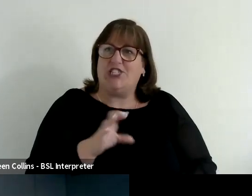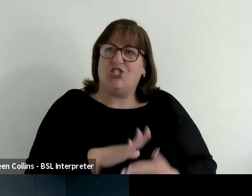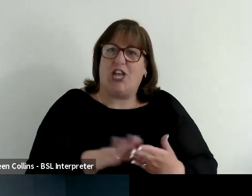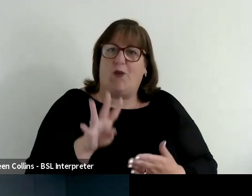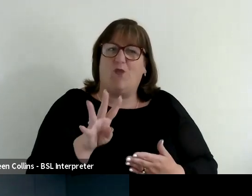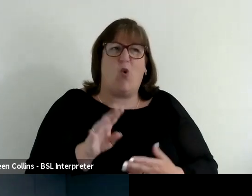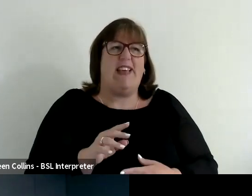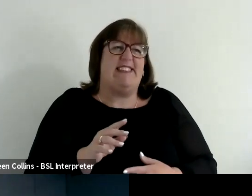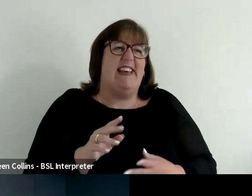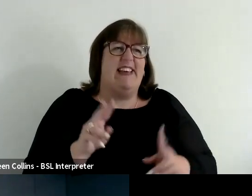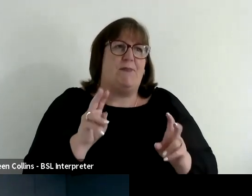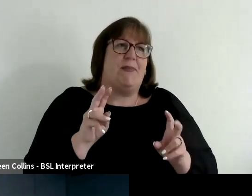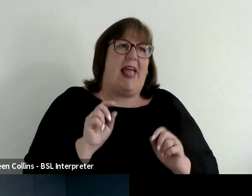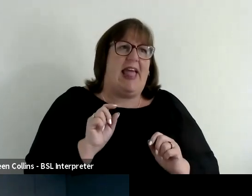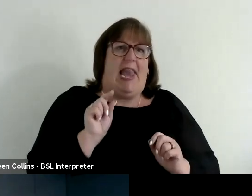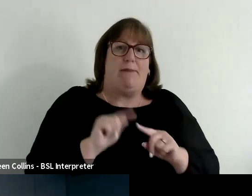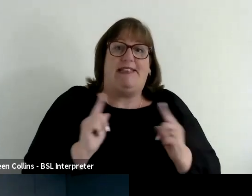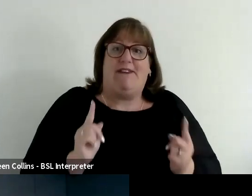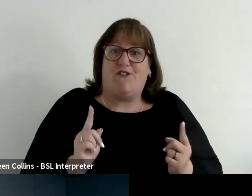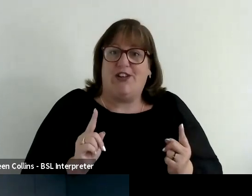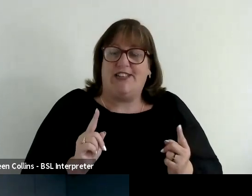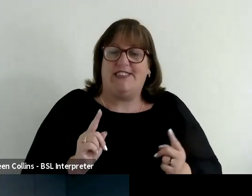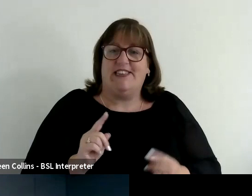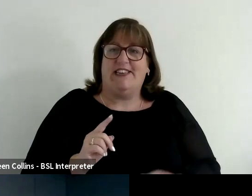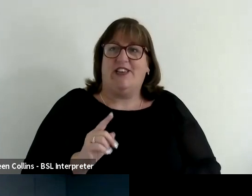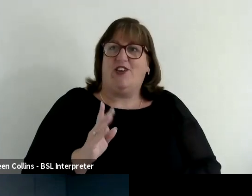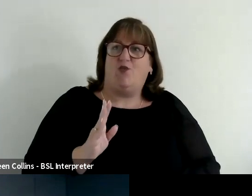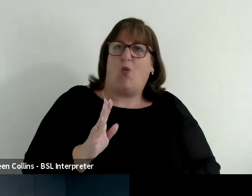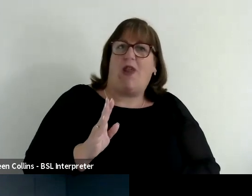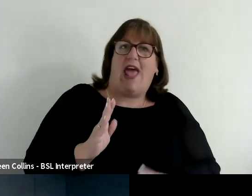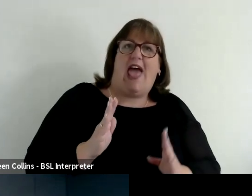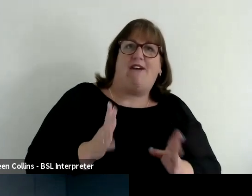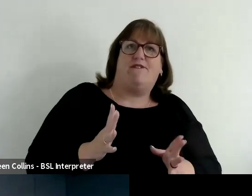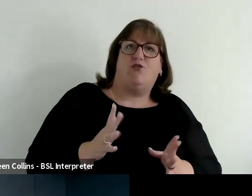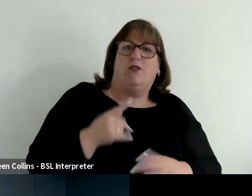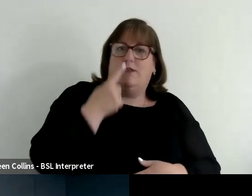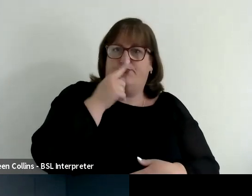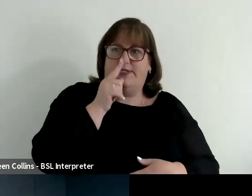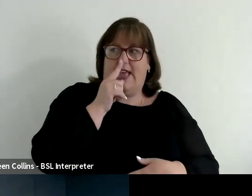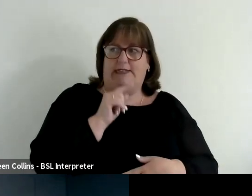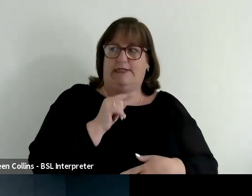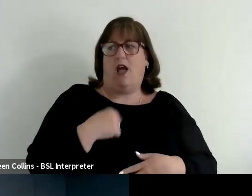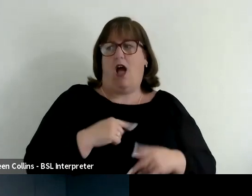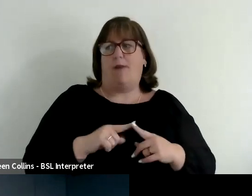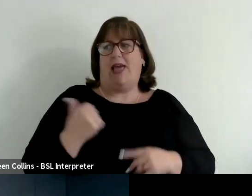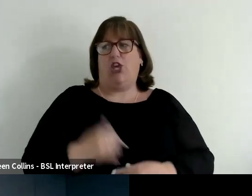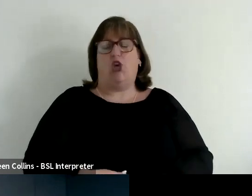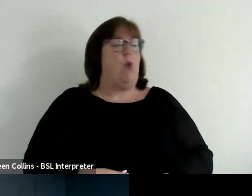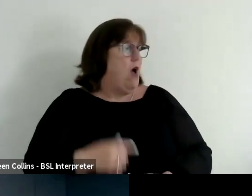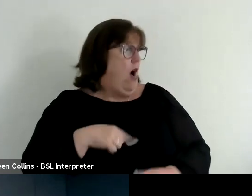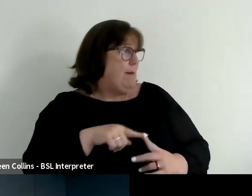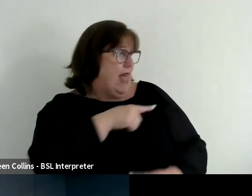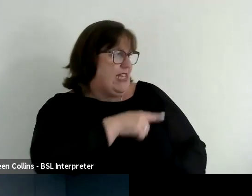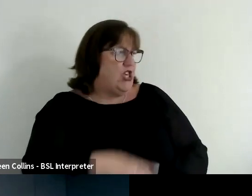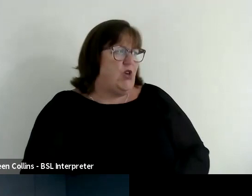be yourself. You don't have to mask, you don't have to pretend to be, you know, conforming with everybody else. Actually, the fact that somebody is a little bit